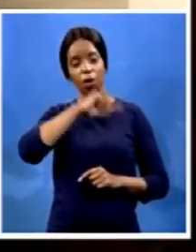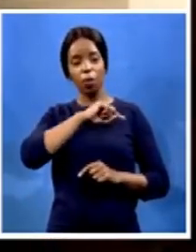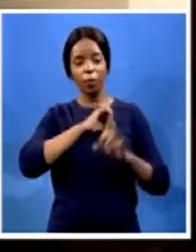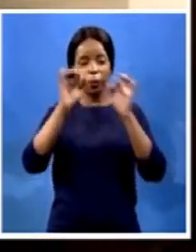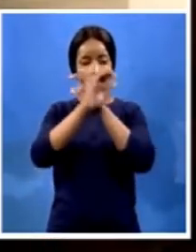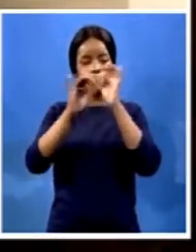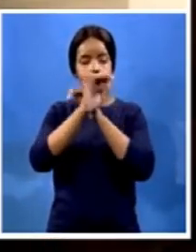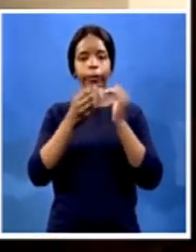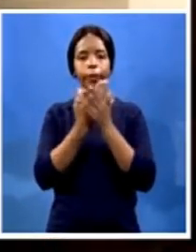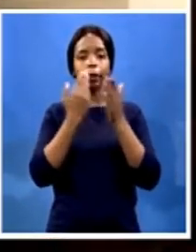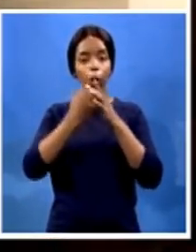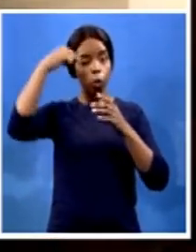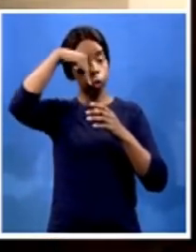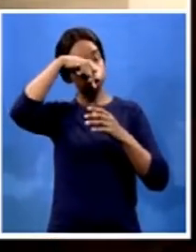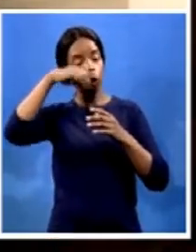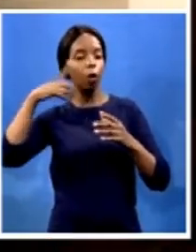not spreading it.